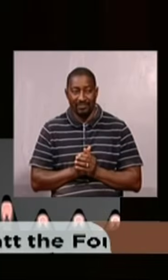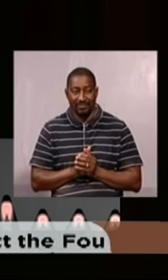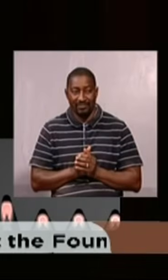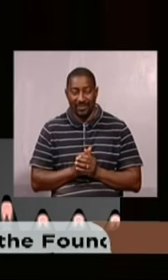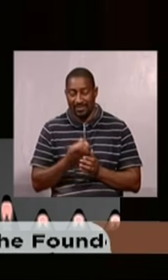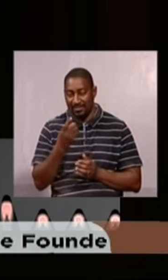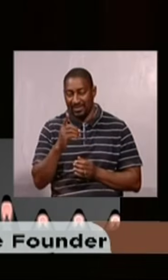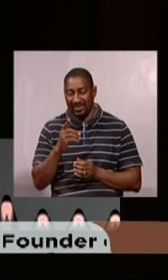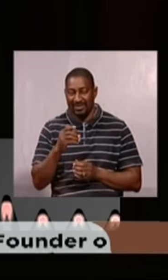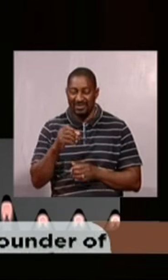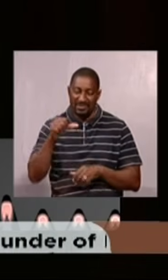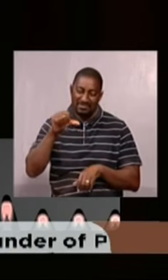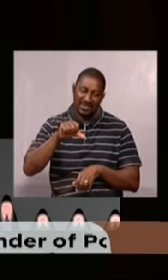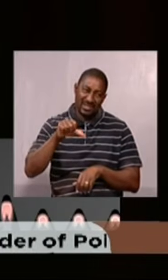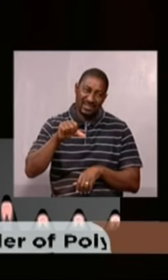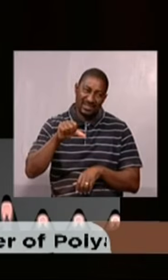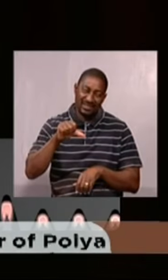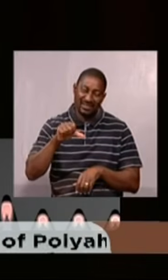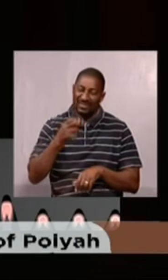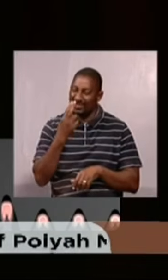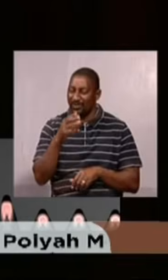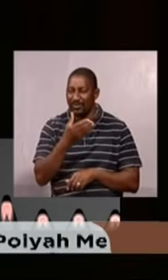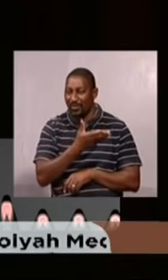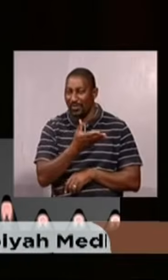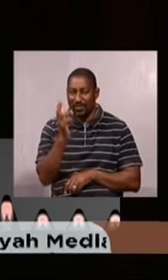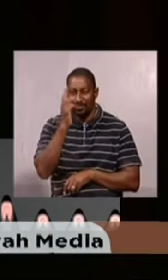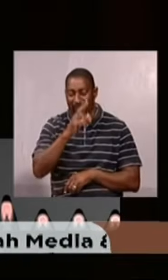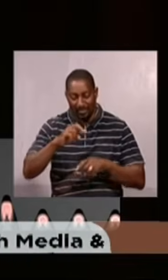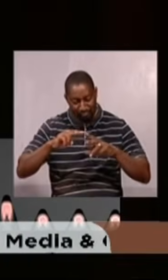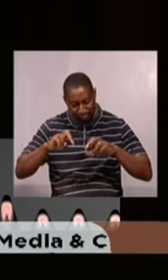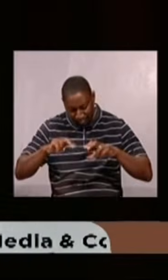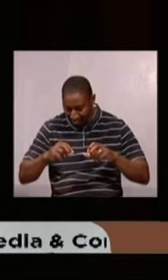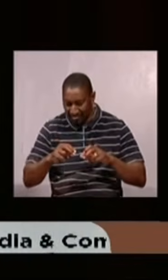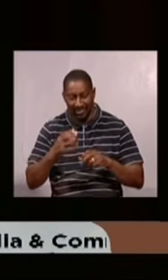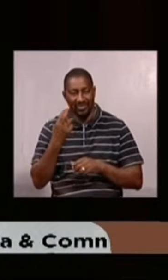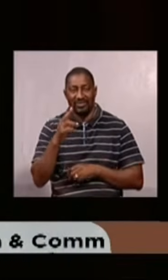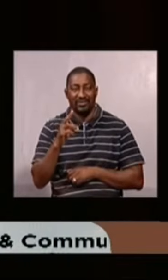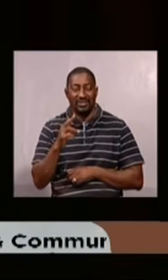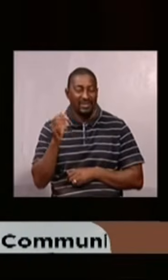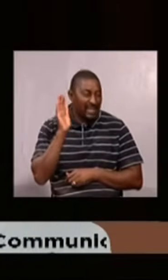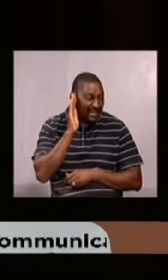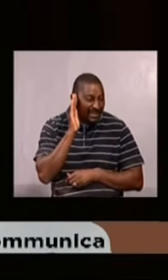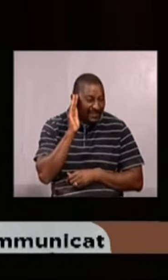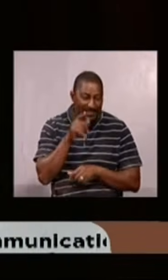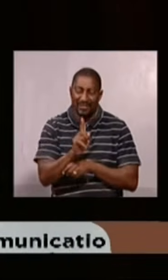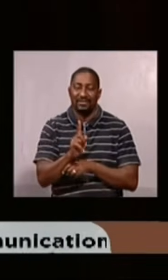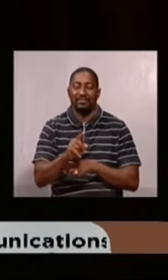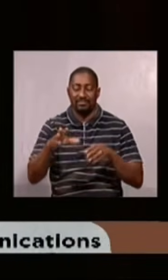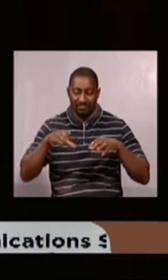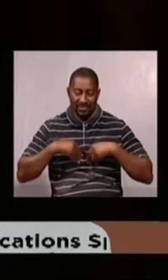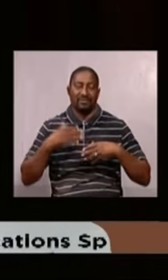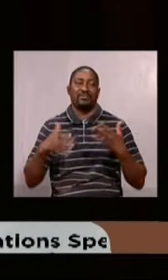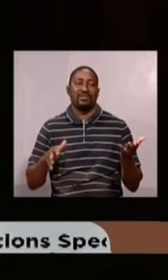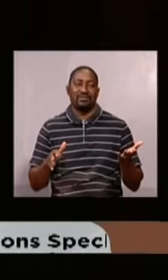of research online. The moment they see it on Instagram, Facebook, they spread it like wildfire to 30, 40 different people, because that's why it's so hard